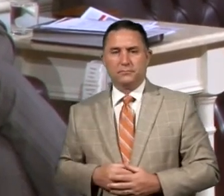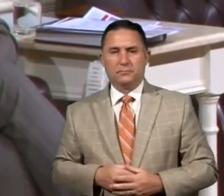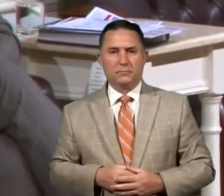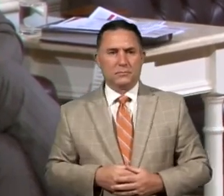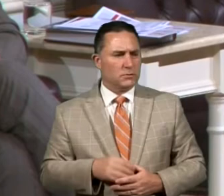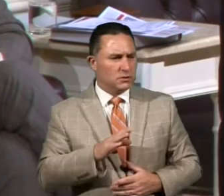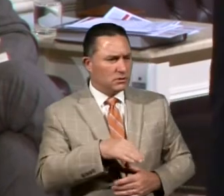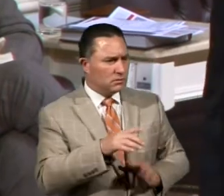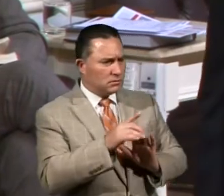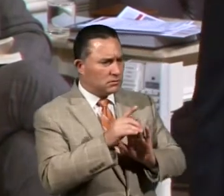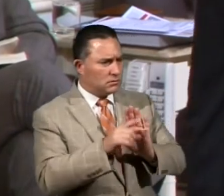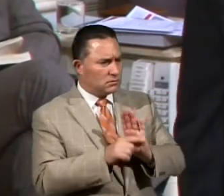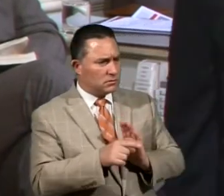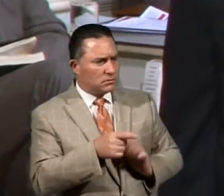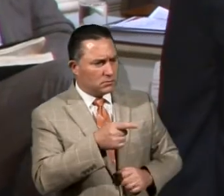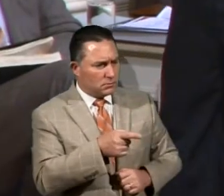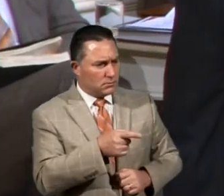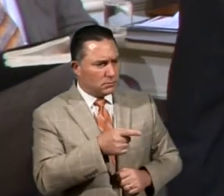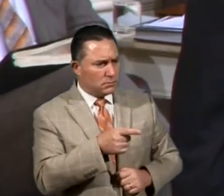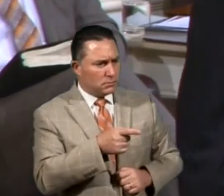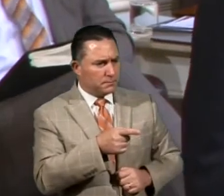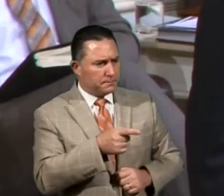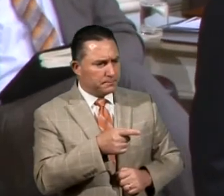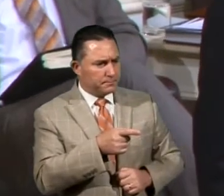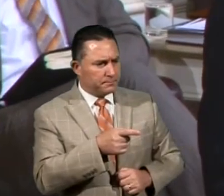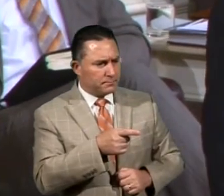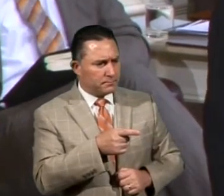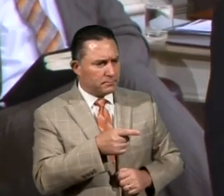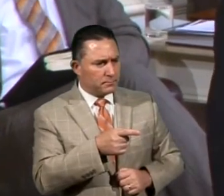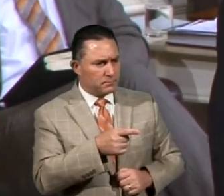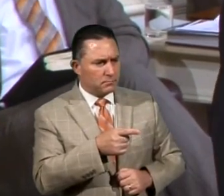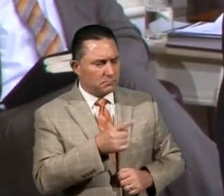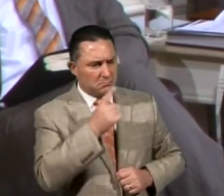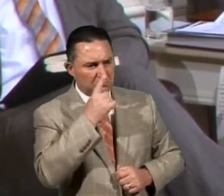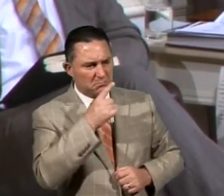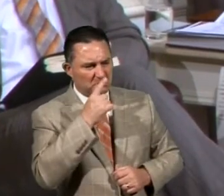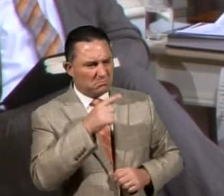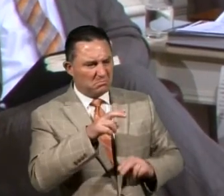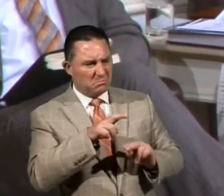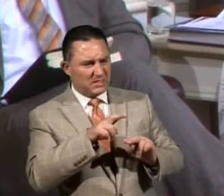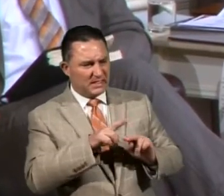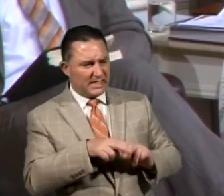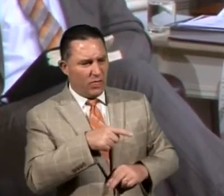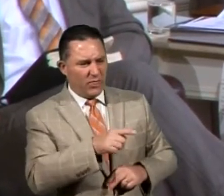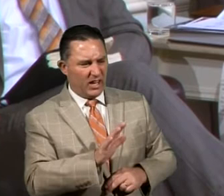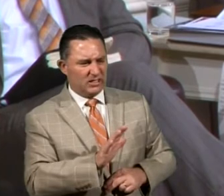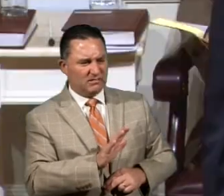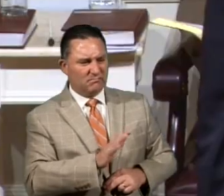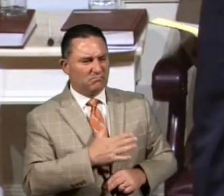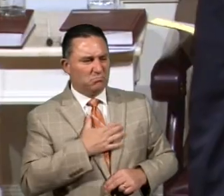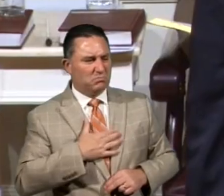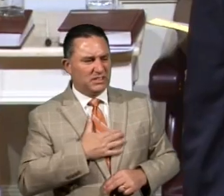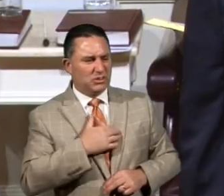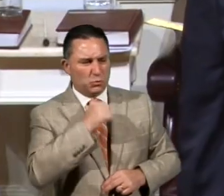And she said, Brother Gibbs, as a favor to me, please don't sit there.